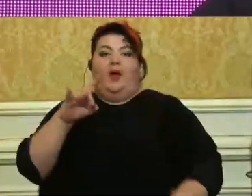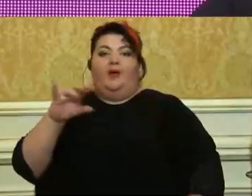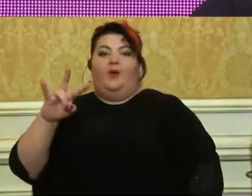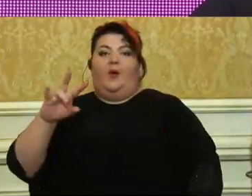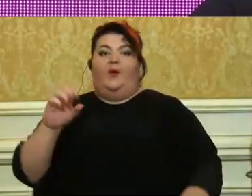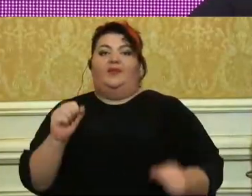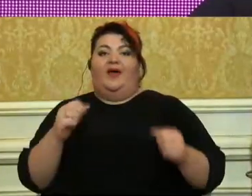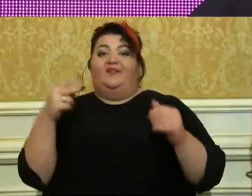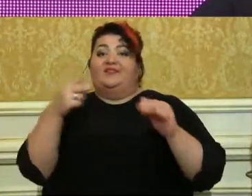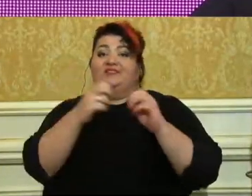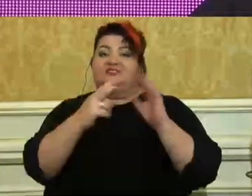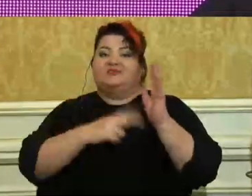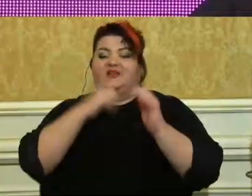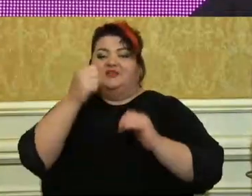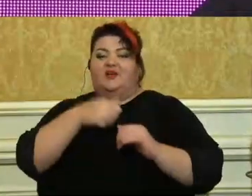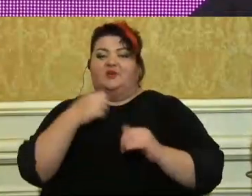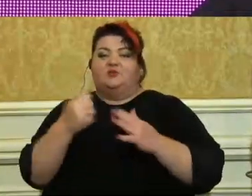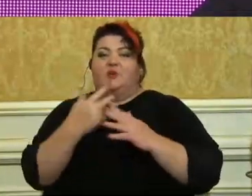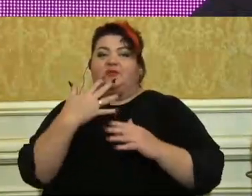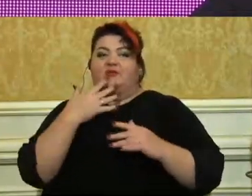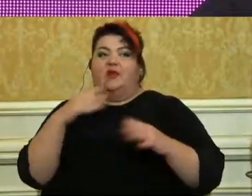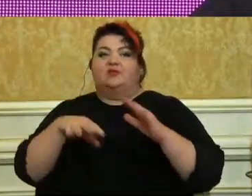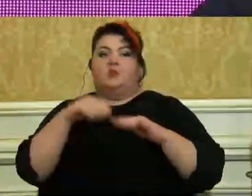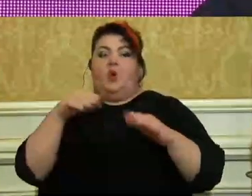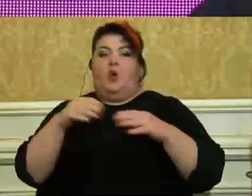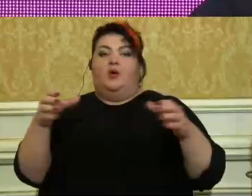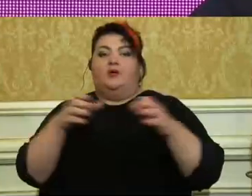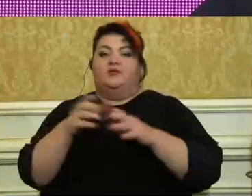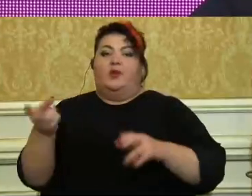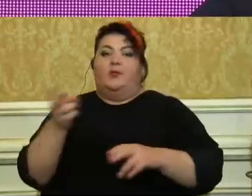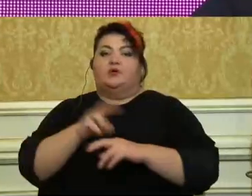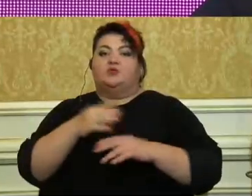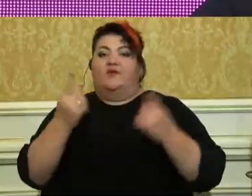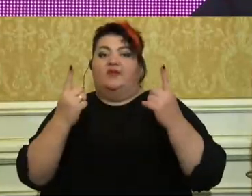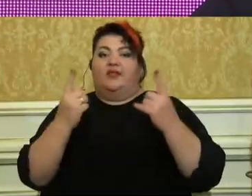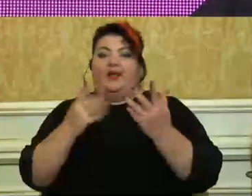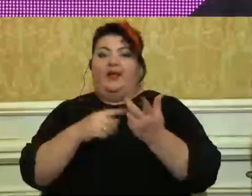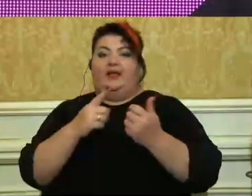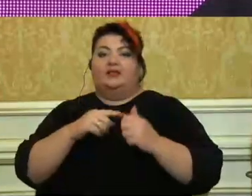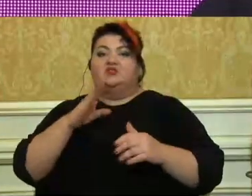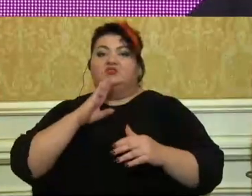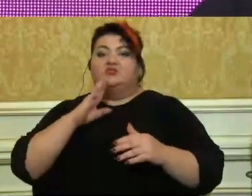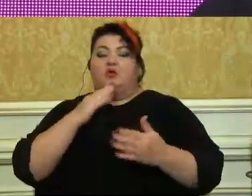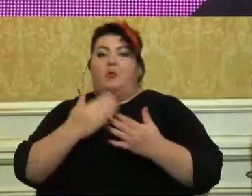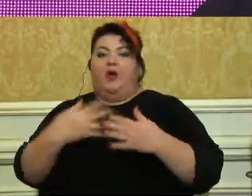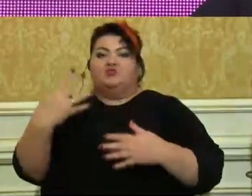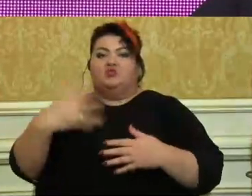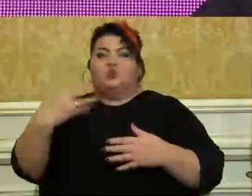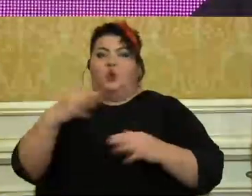Macron. And then in the year 2017, to the national meetings, to the national, was a